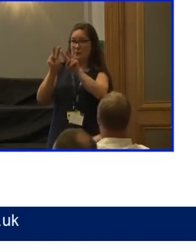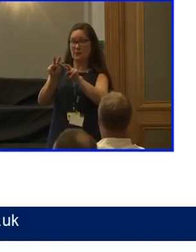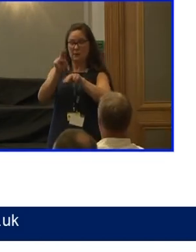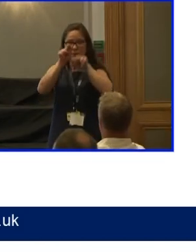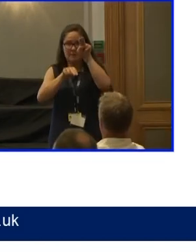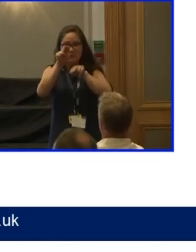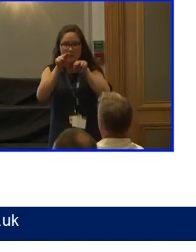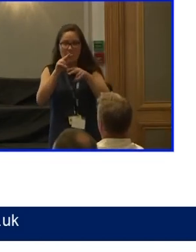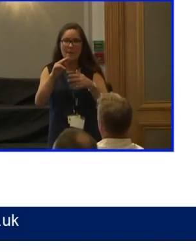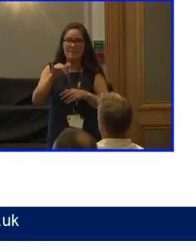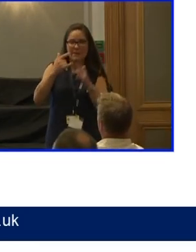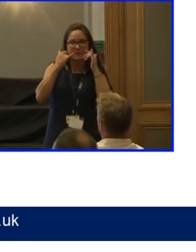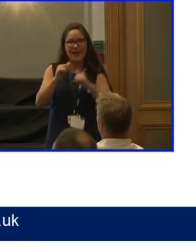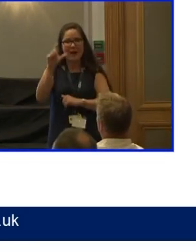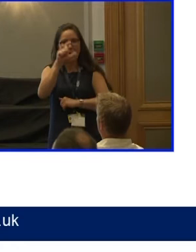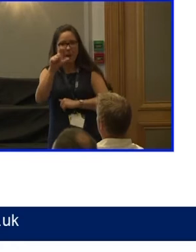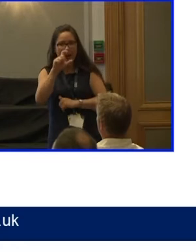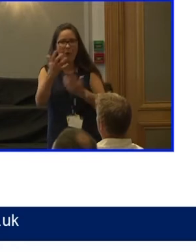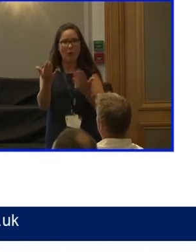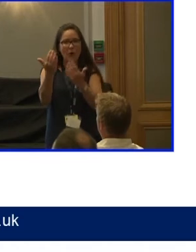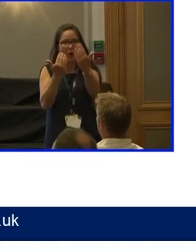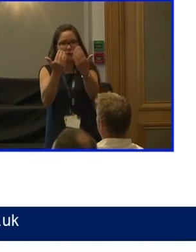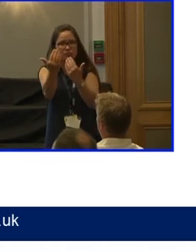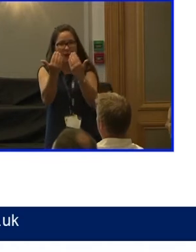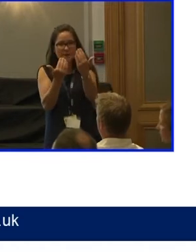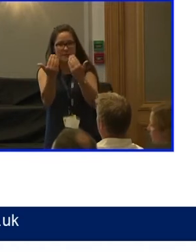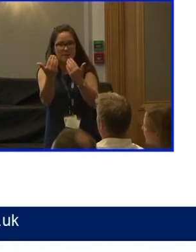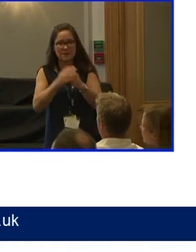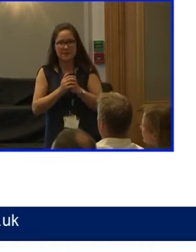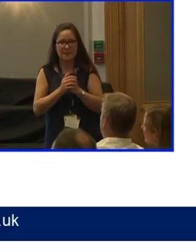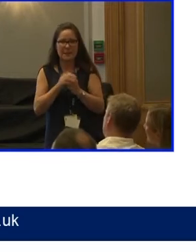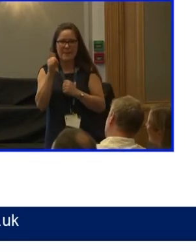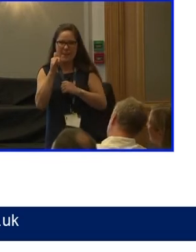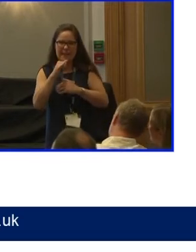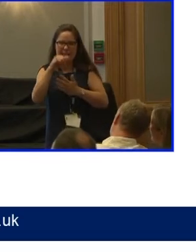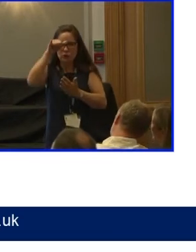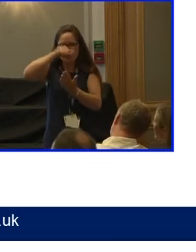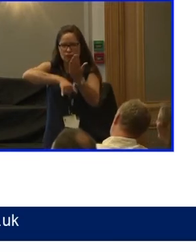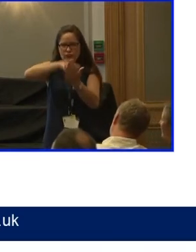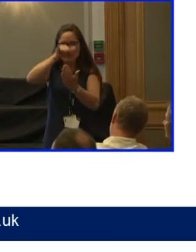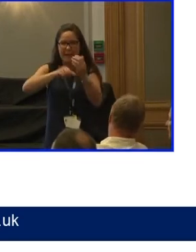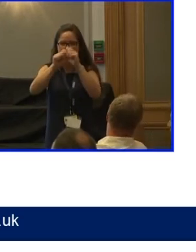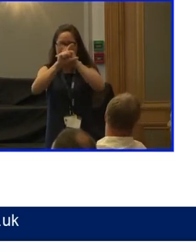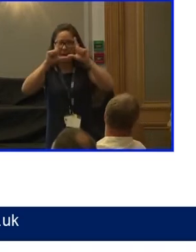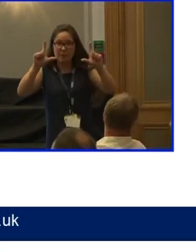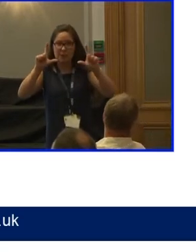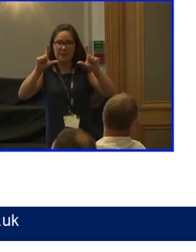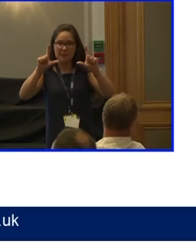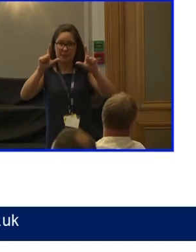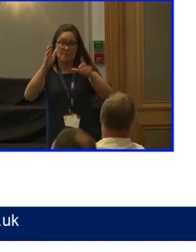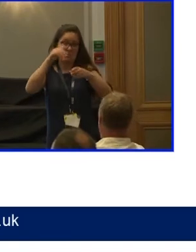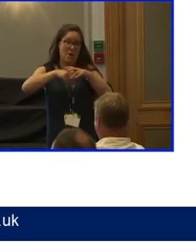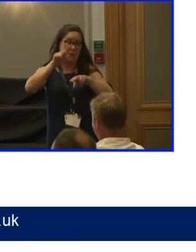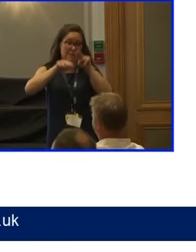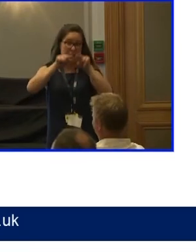like checking color vision, checking contrast sensitivity. Retinal imaging may also form part of that screening assessment. So in the top